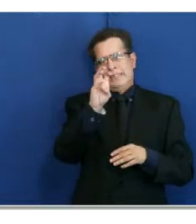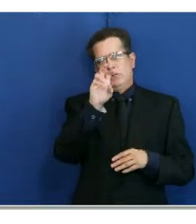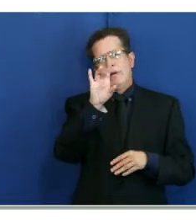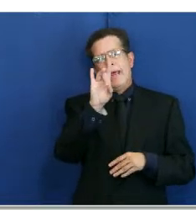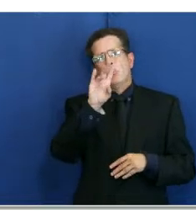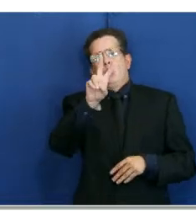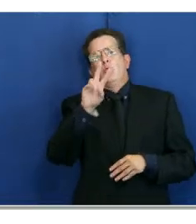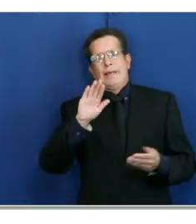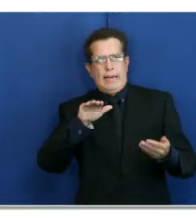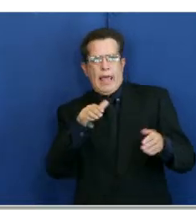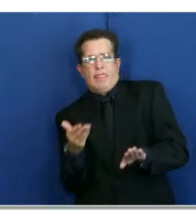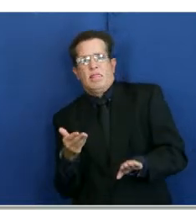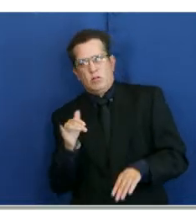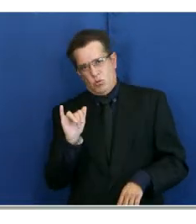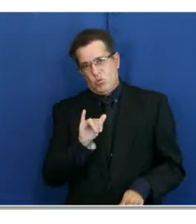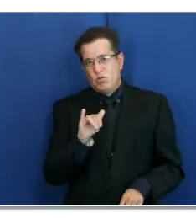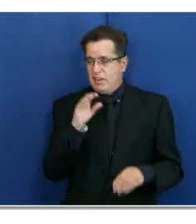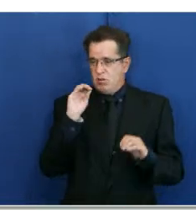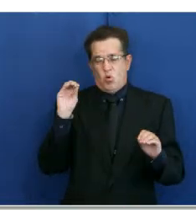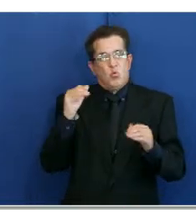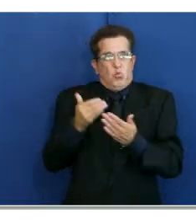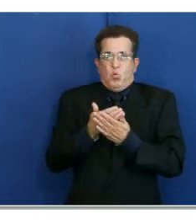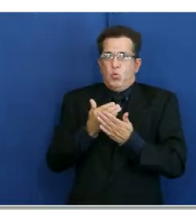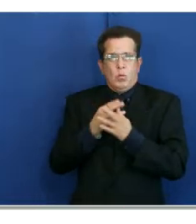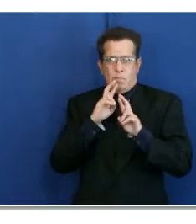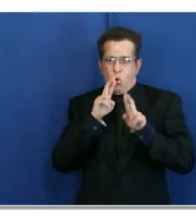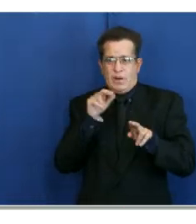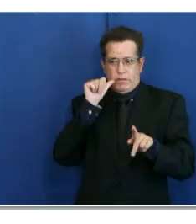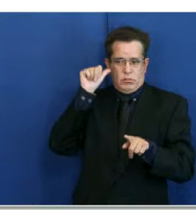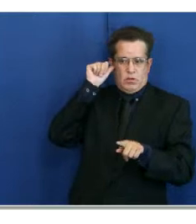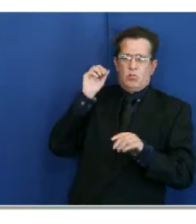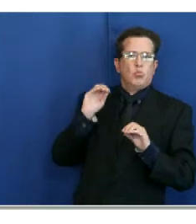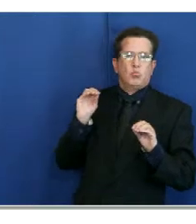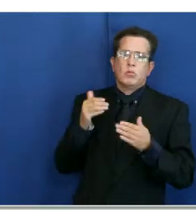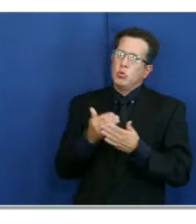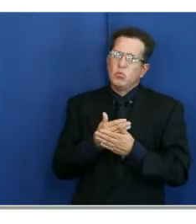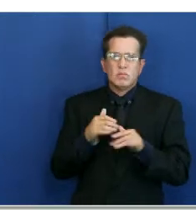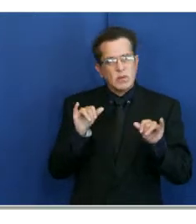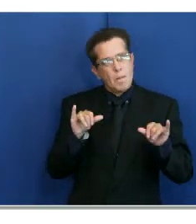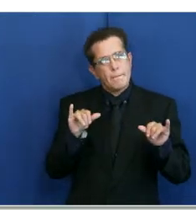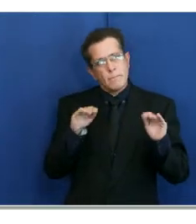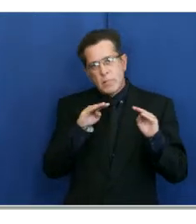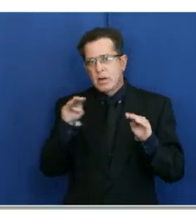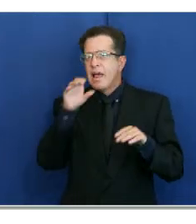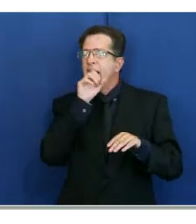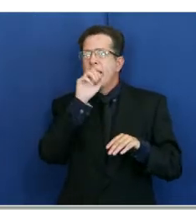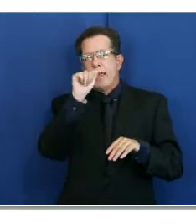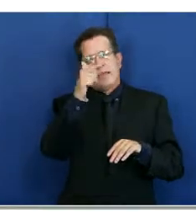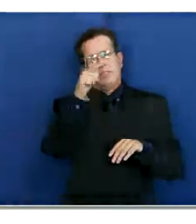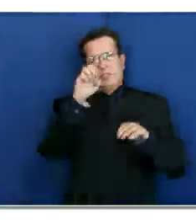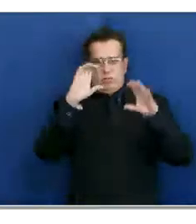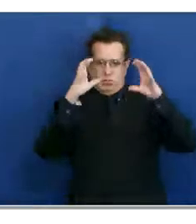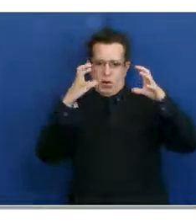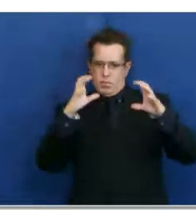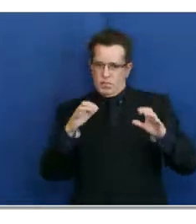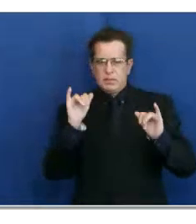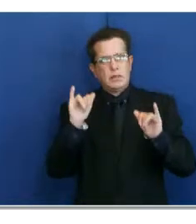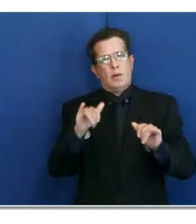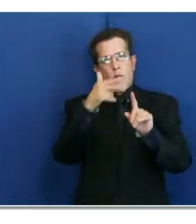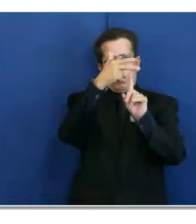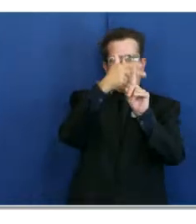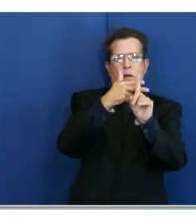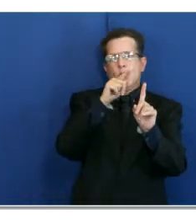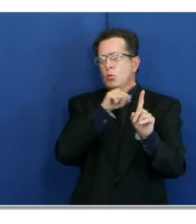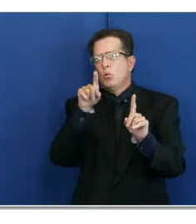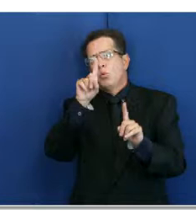deaths. We had no new deaths reported since yesterday. The age range is unchanged, 3 months to